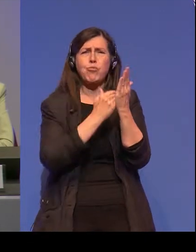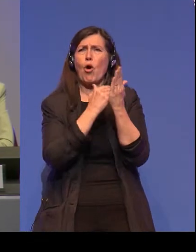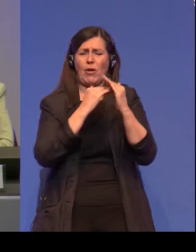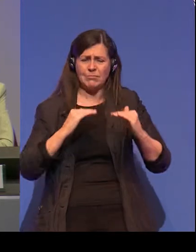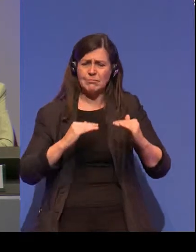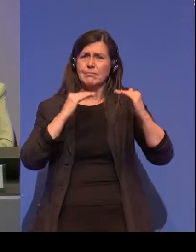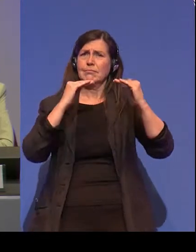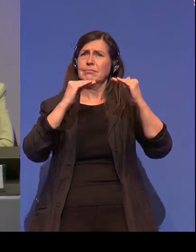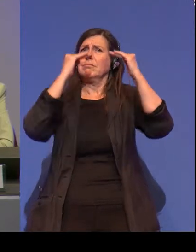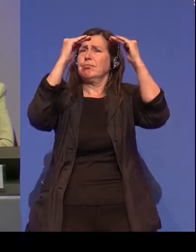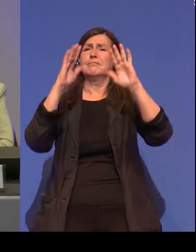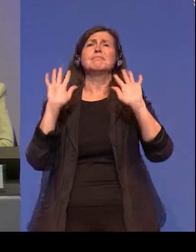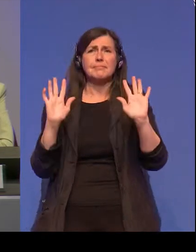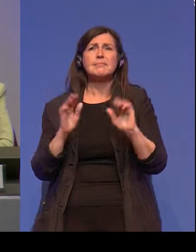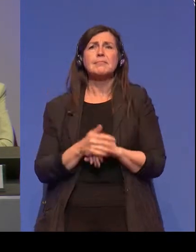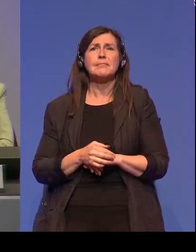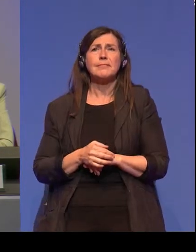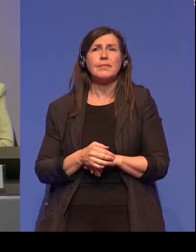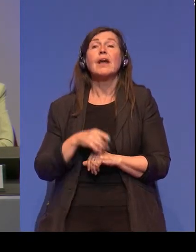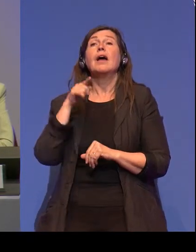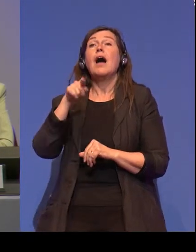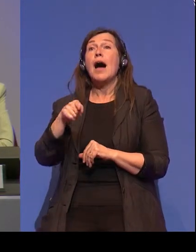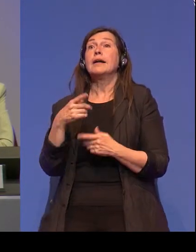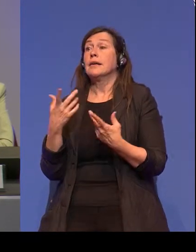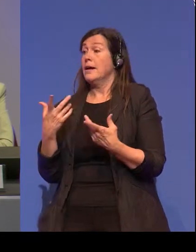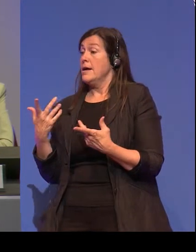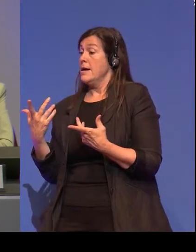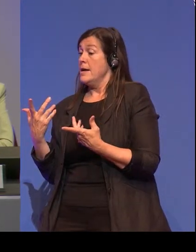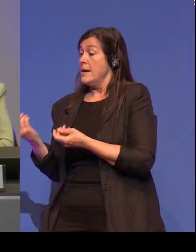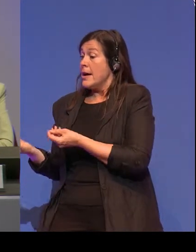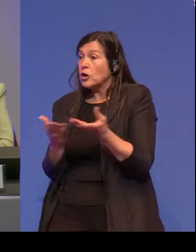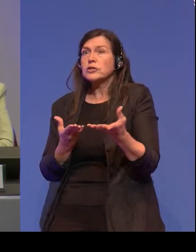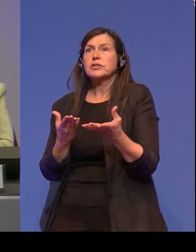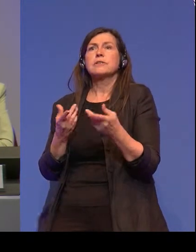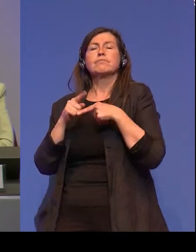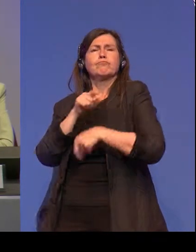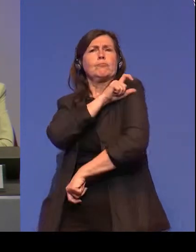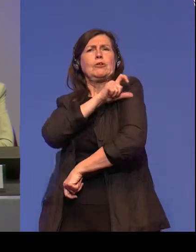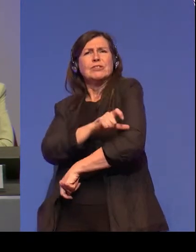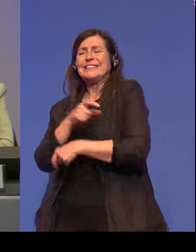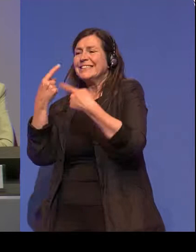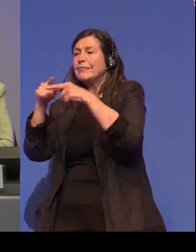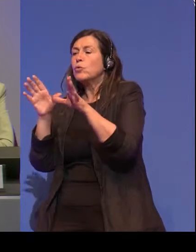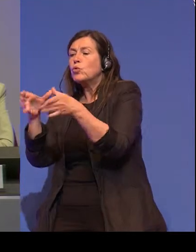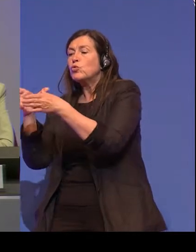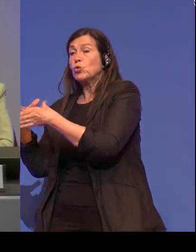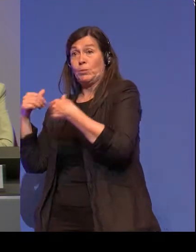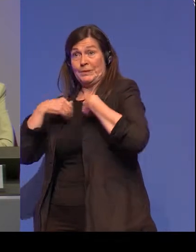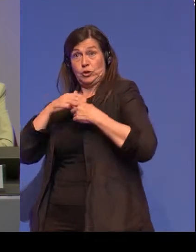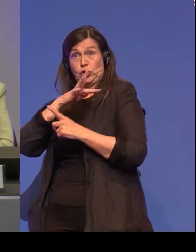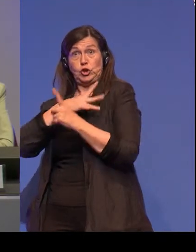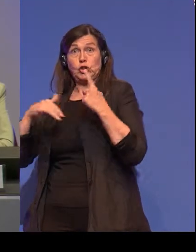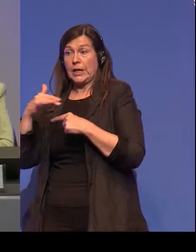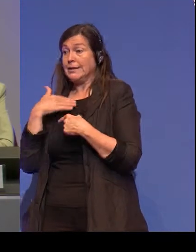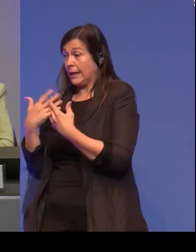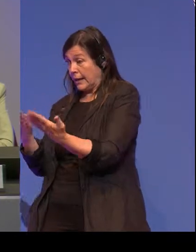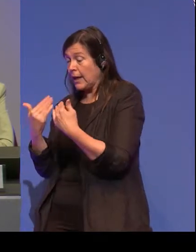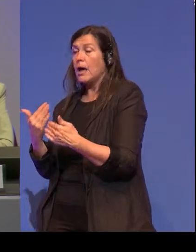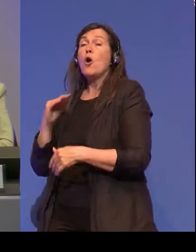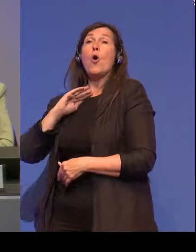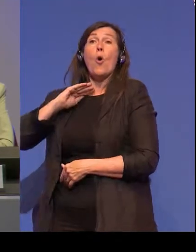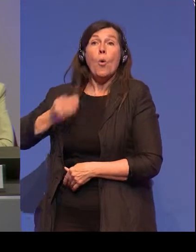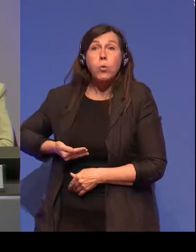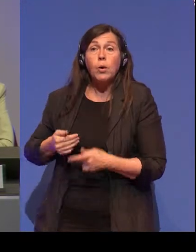We must likewise tap the unique contribution to disaster resilience of different groups in our society: women, children,